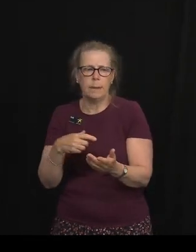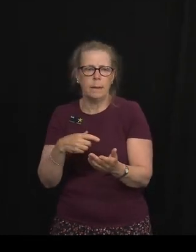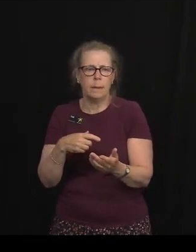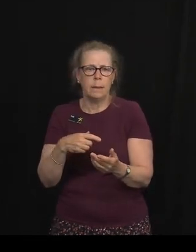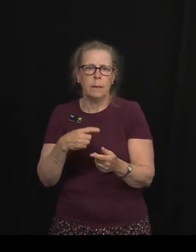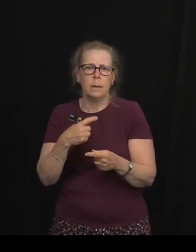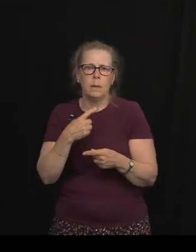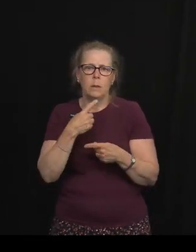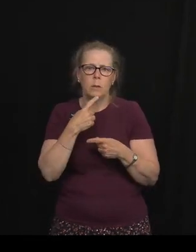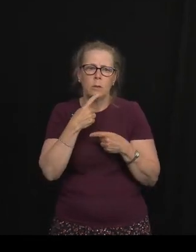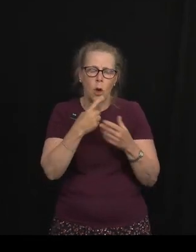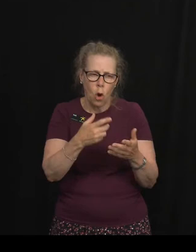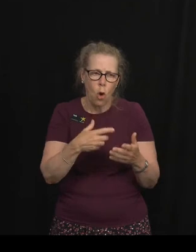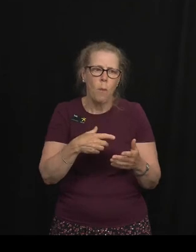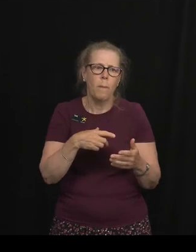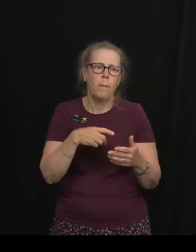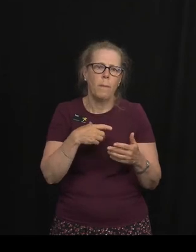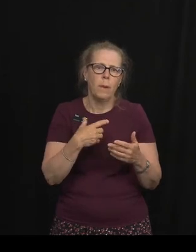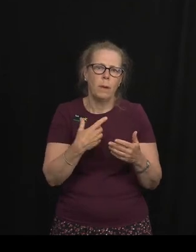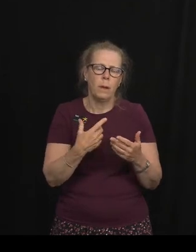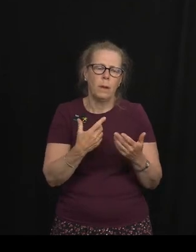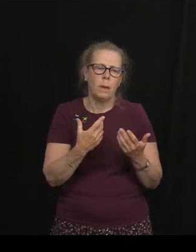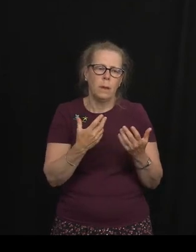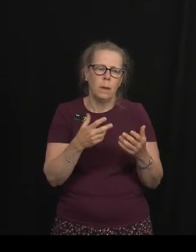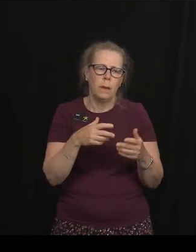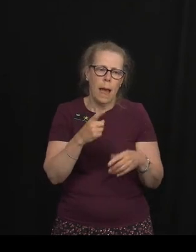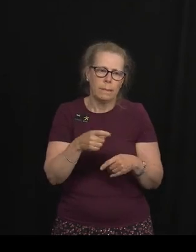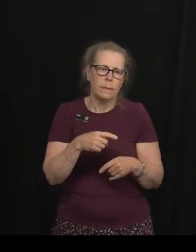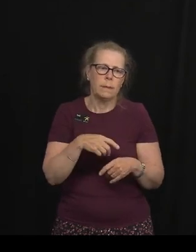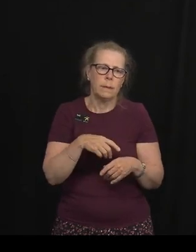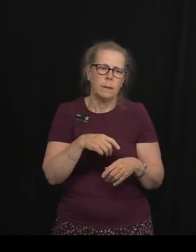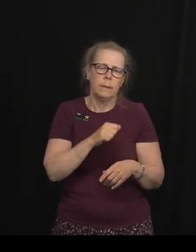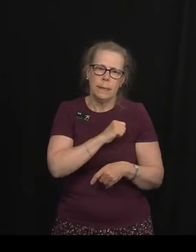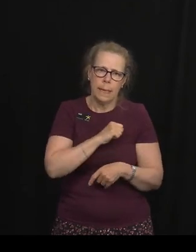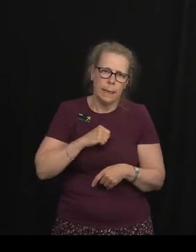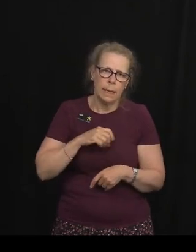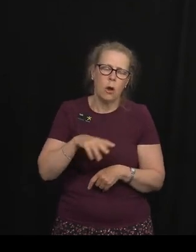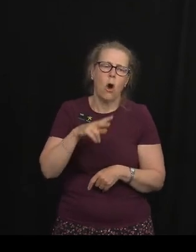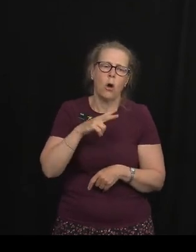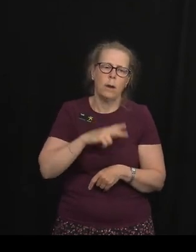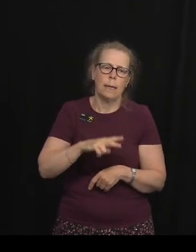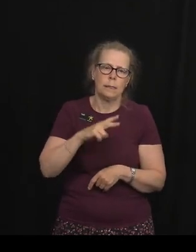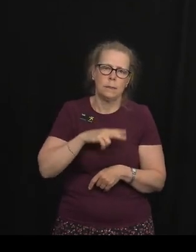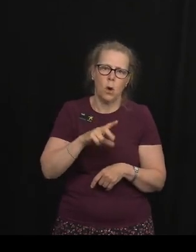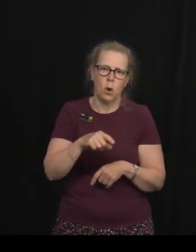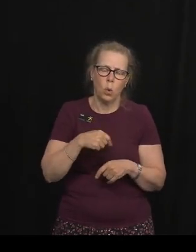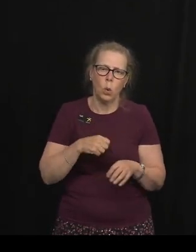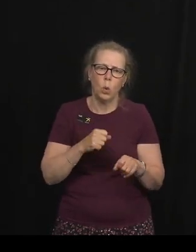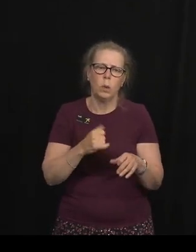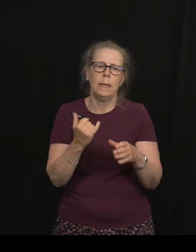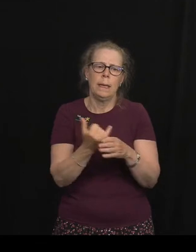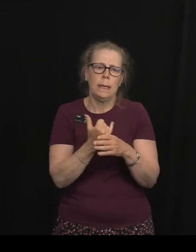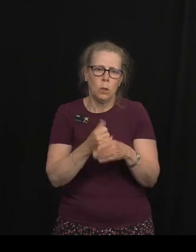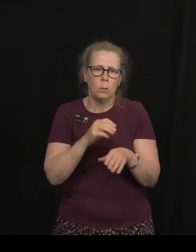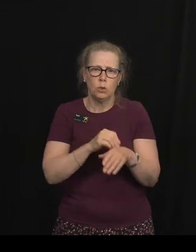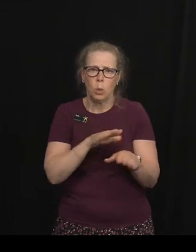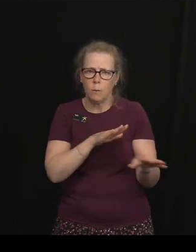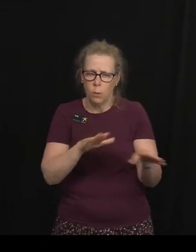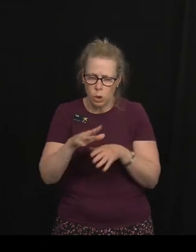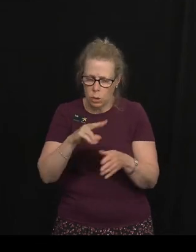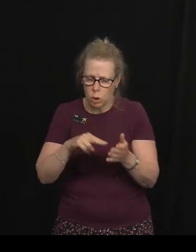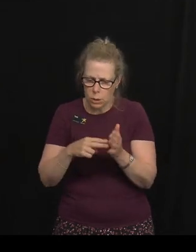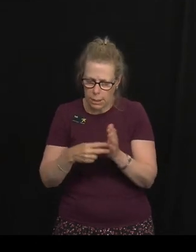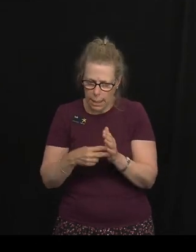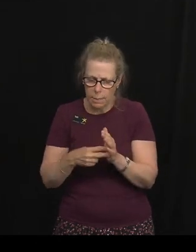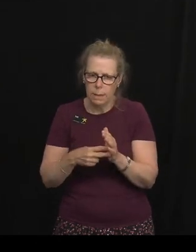their responsibilities, including just basic health services in pandemic preparedness, both domestically